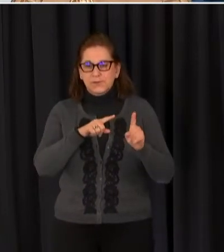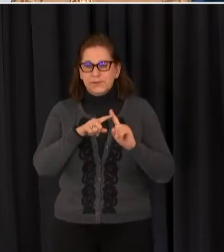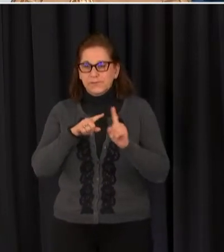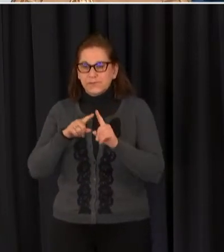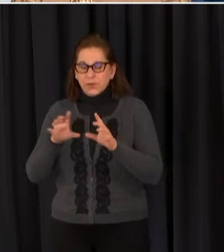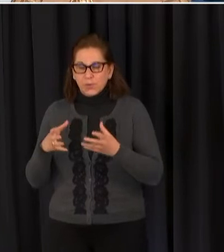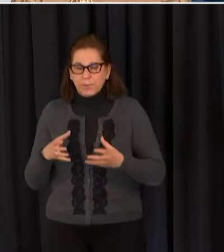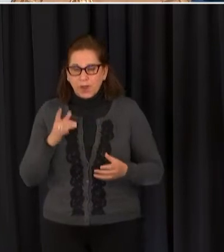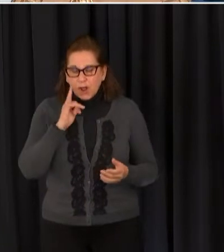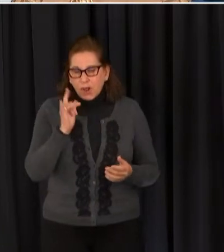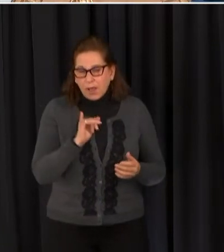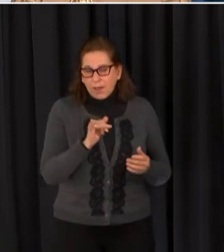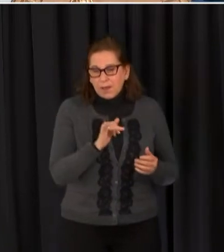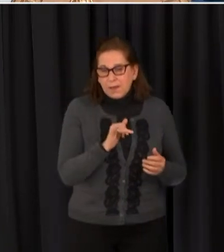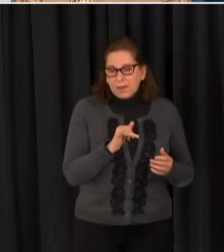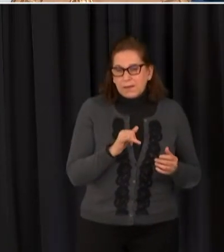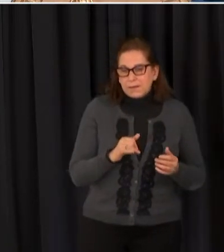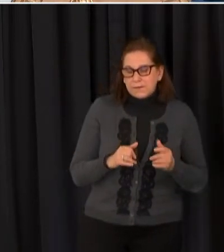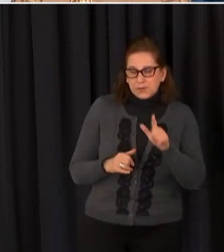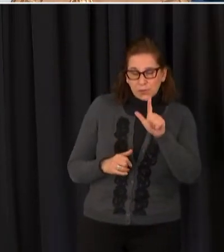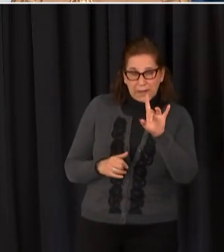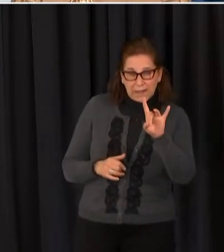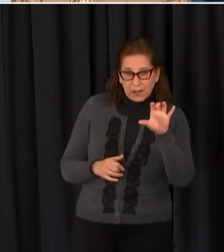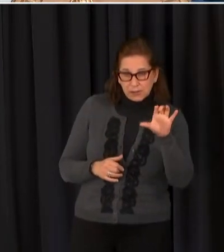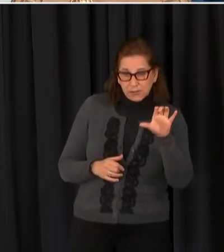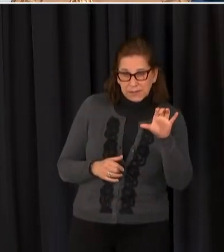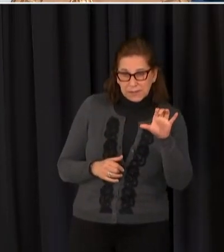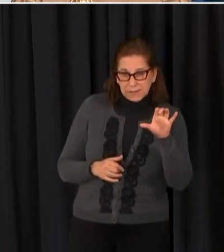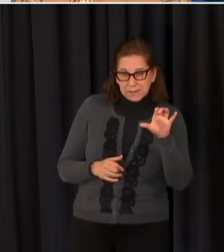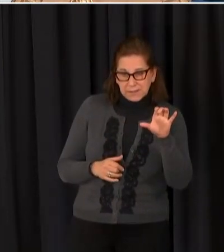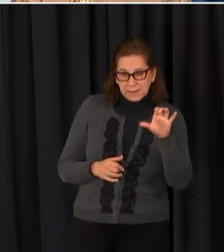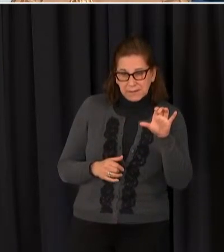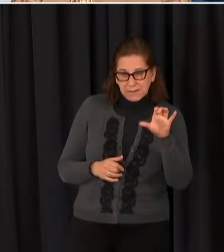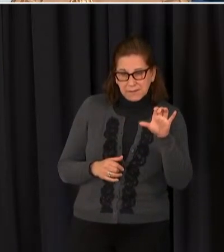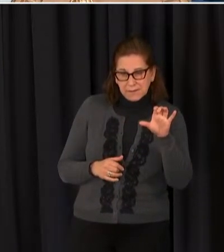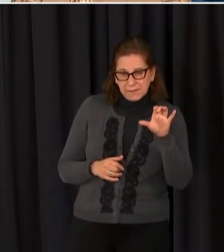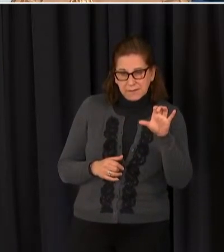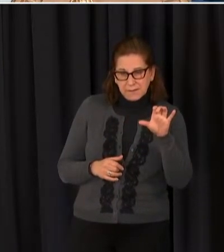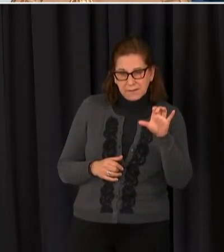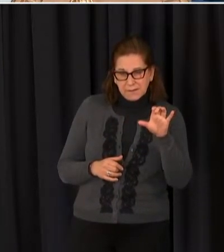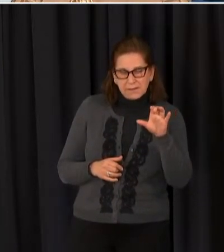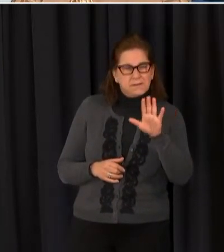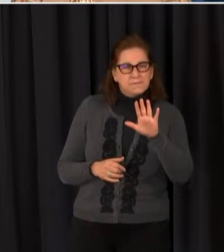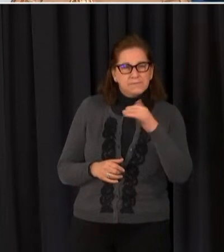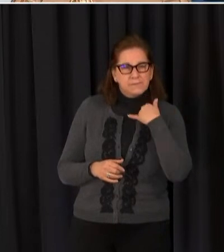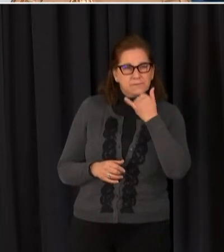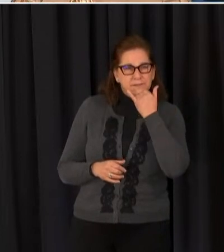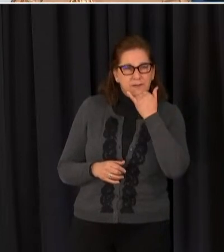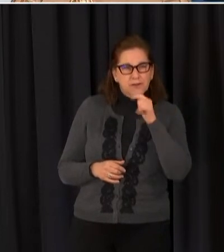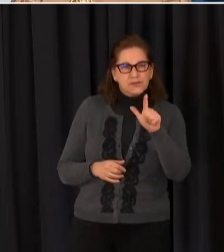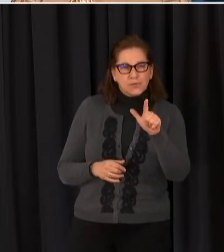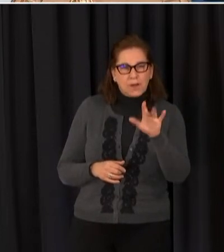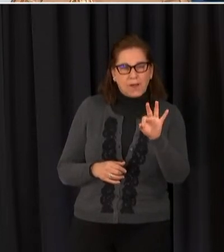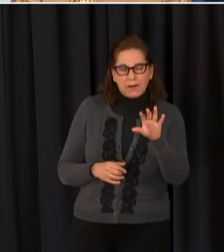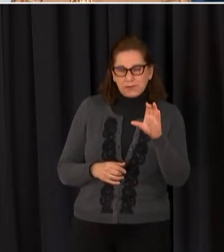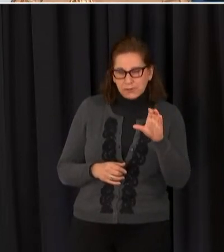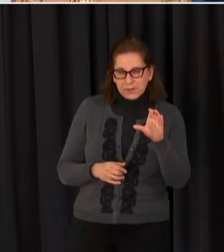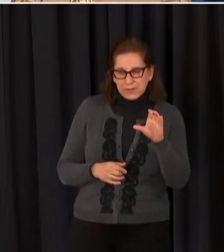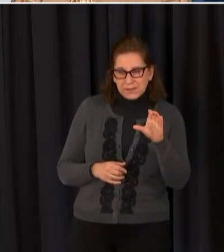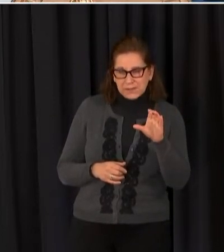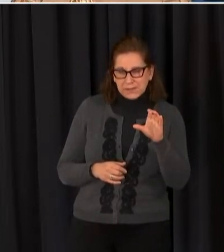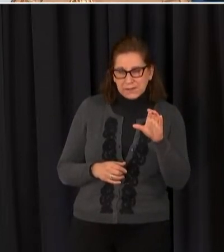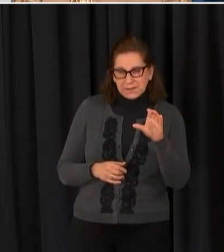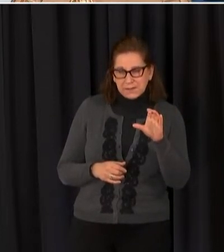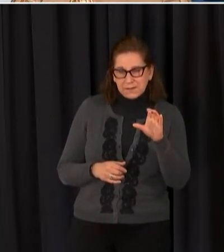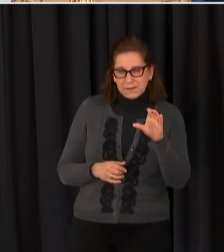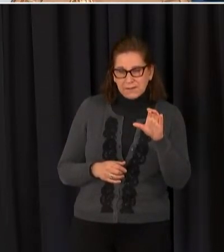just over 2,800 or over 2,900 DC residents over the age of